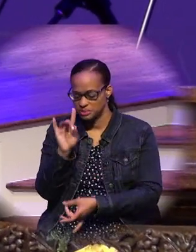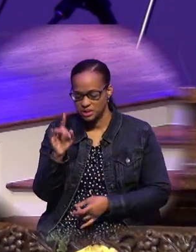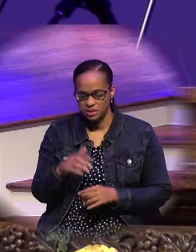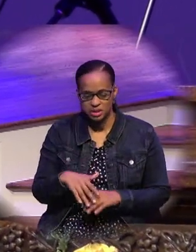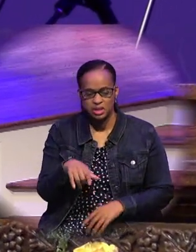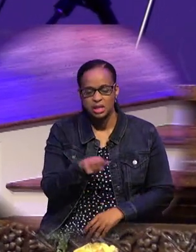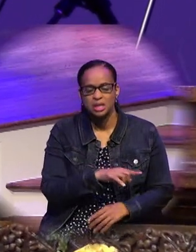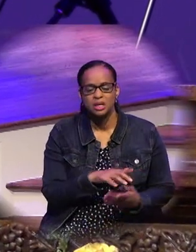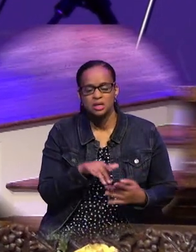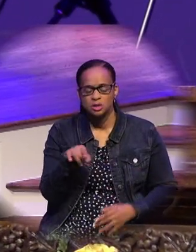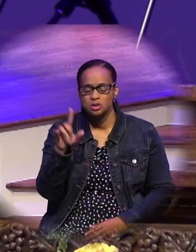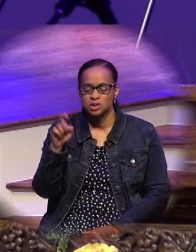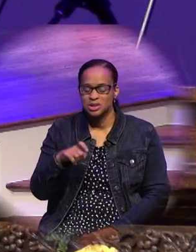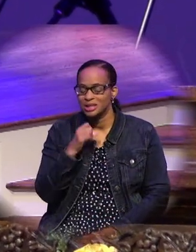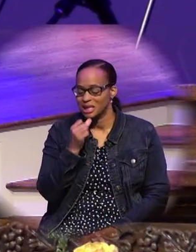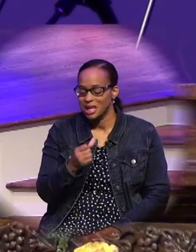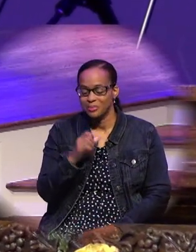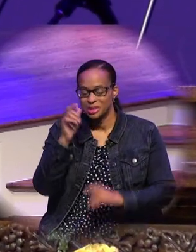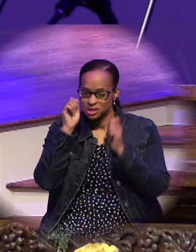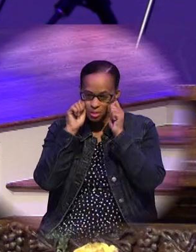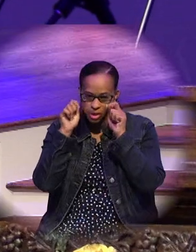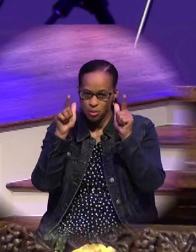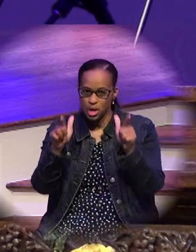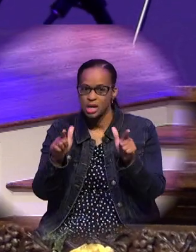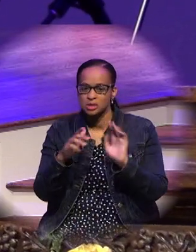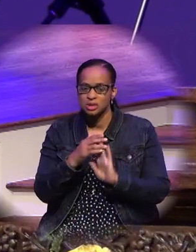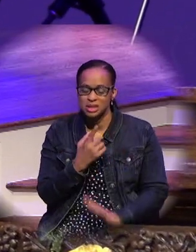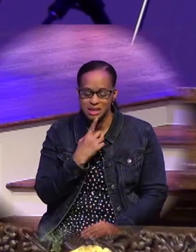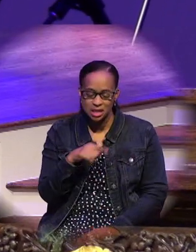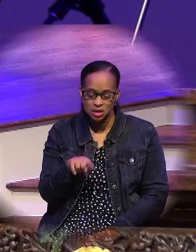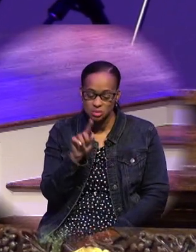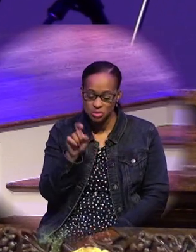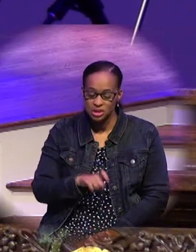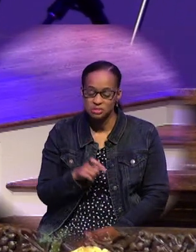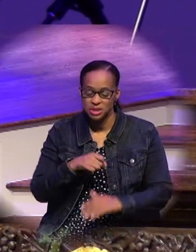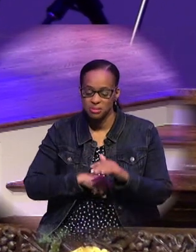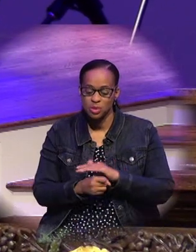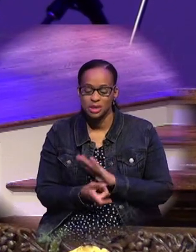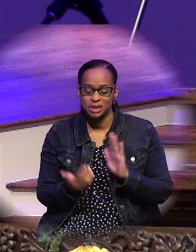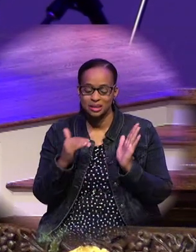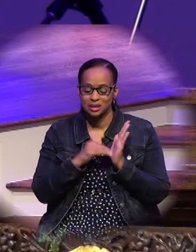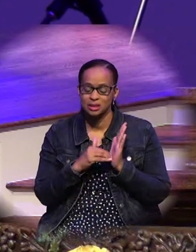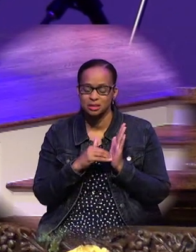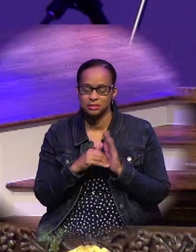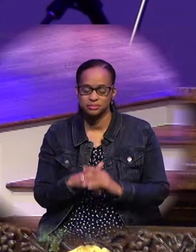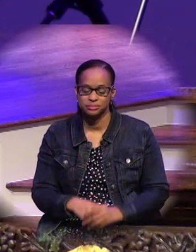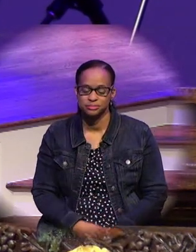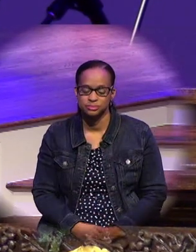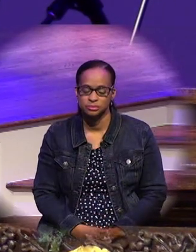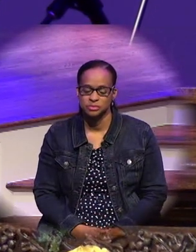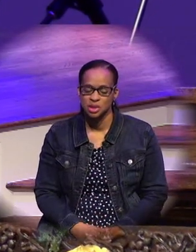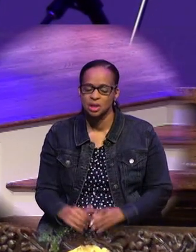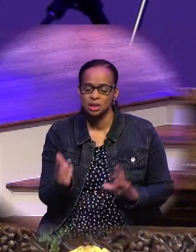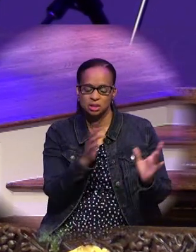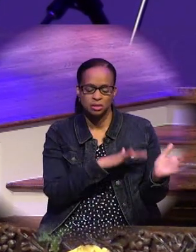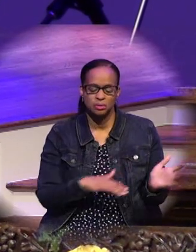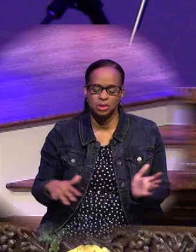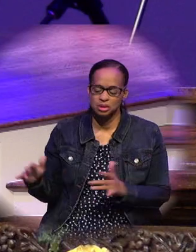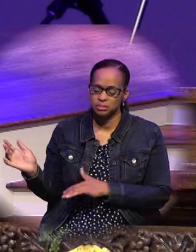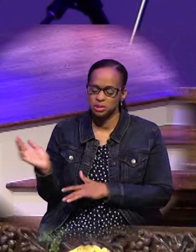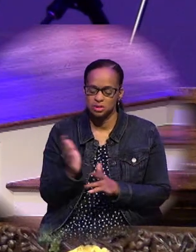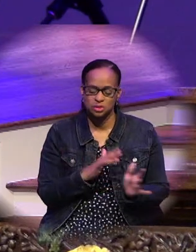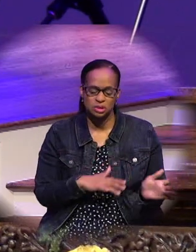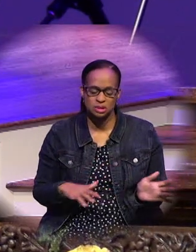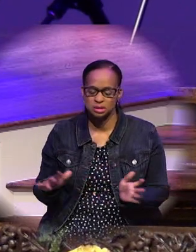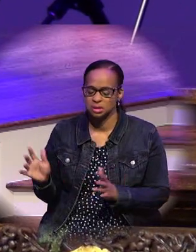to spirit. You should not be surprised at my saying, you must be born again. For the wind blows where it